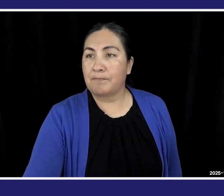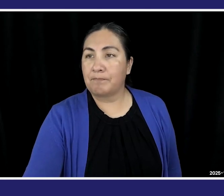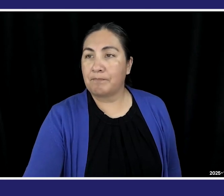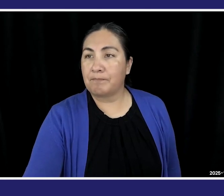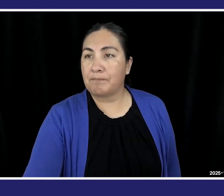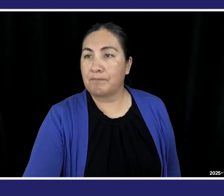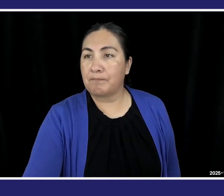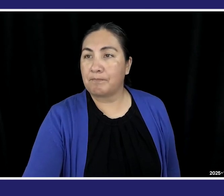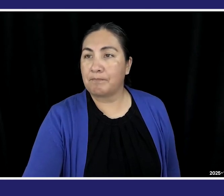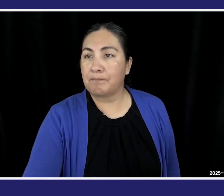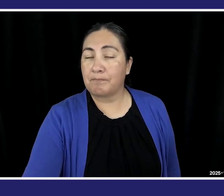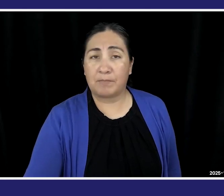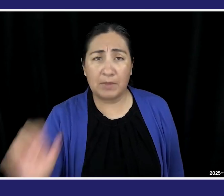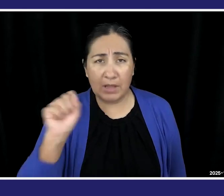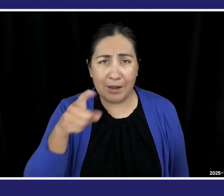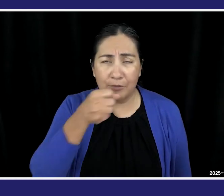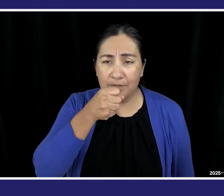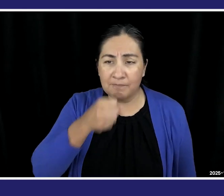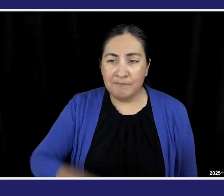You able to come off a mute?